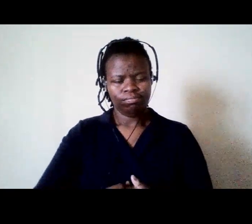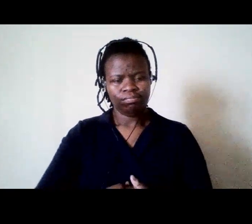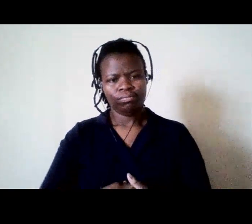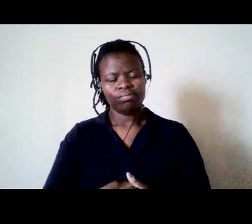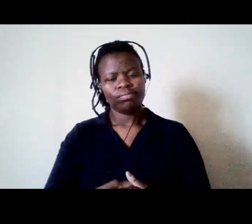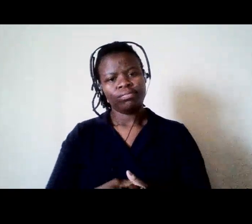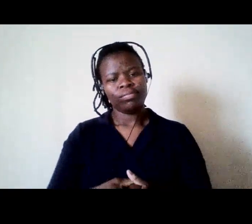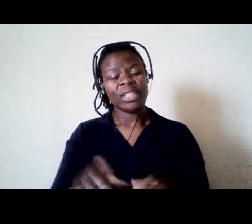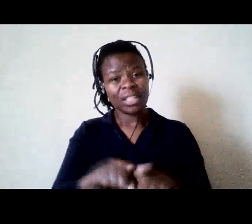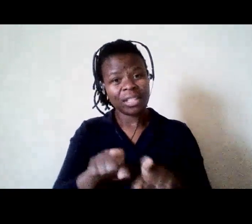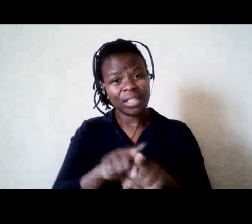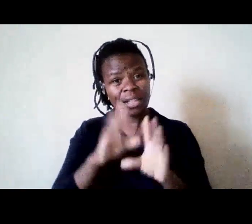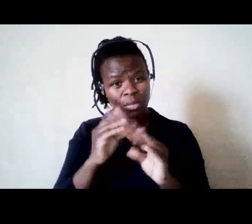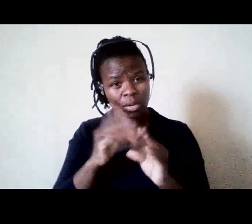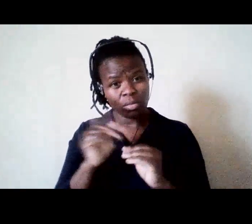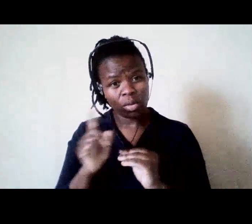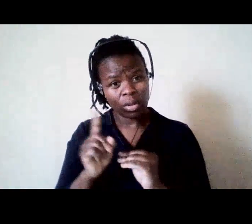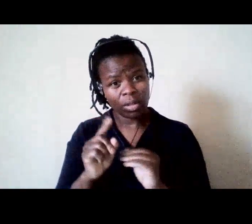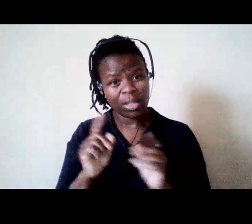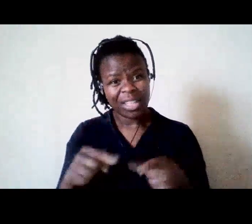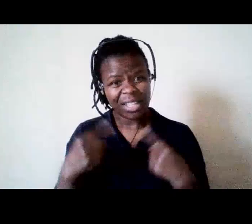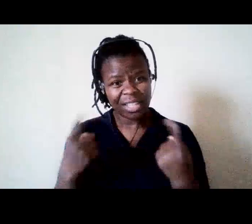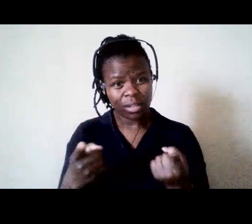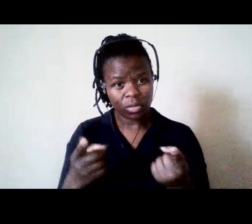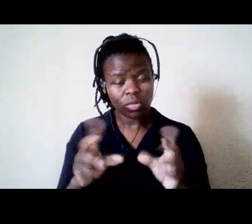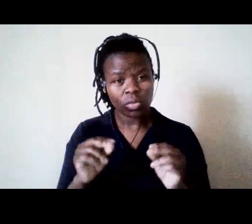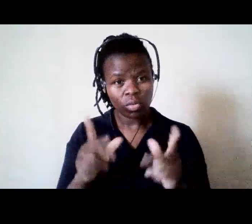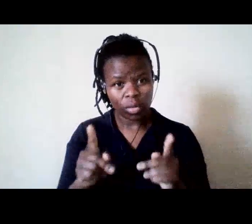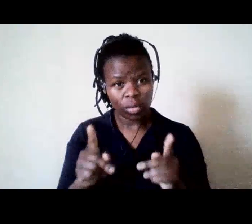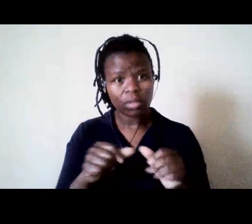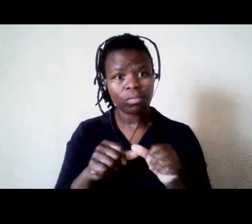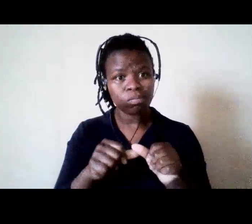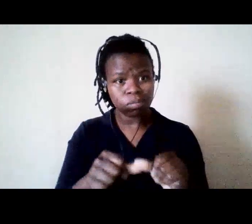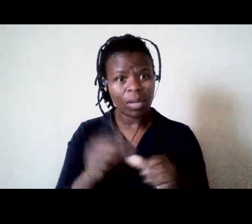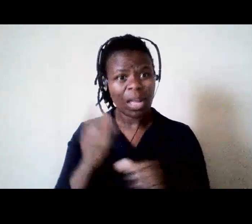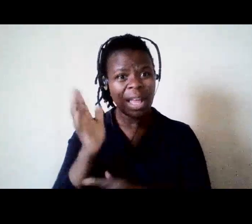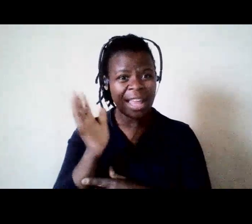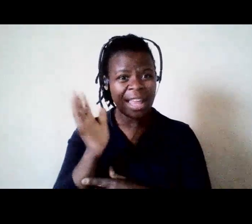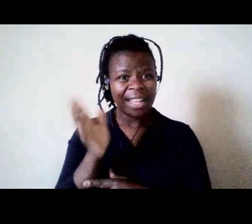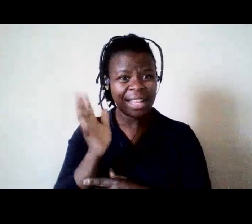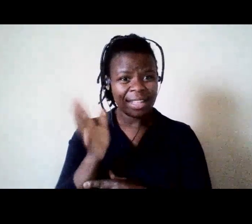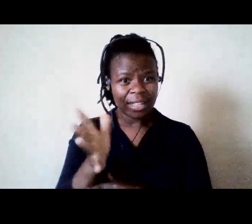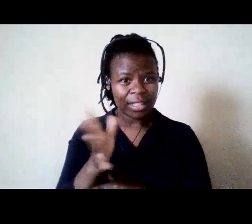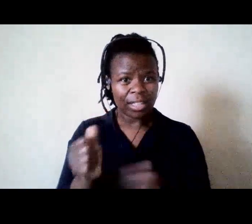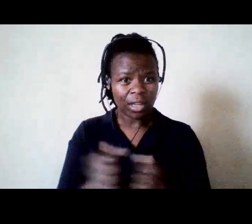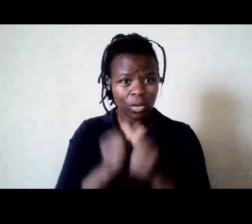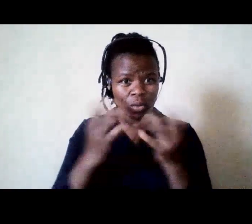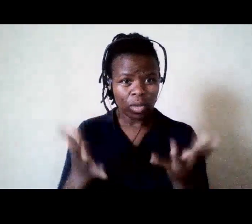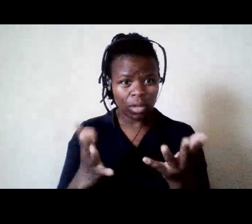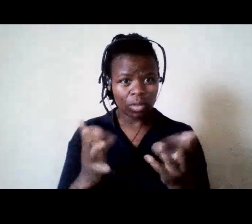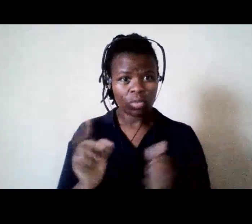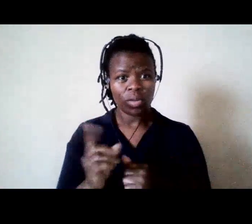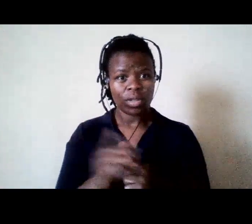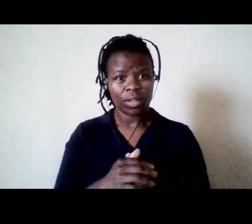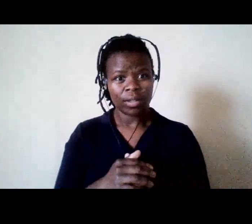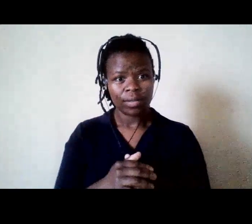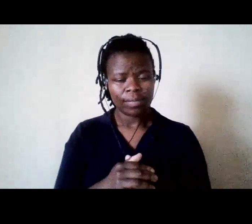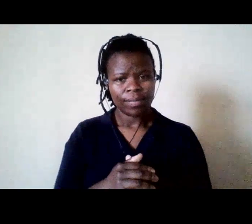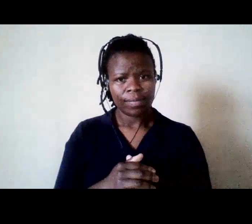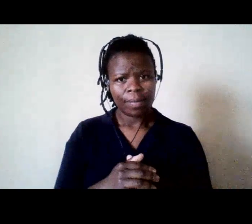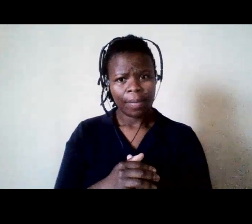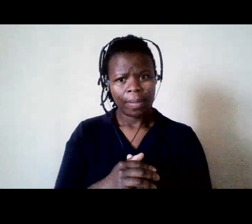go through a lecture without they actually go through it with the captions and things like that. And that's it. That's how it